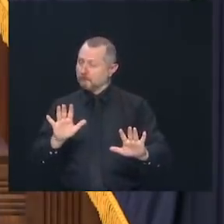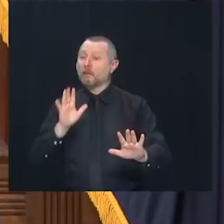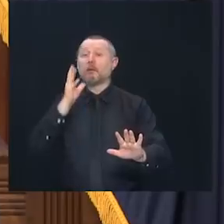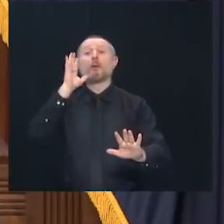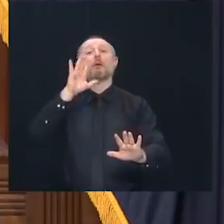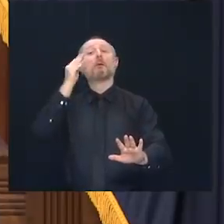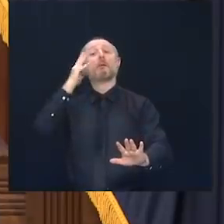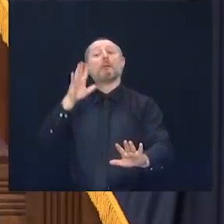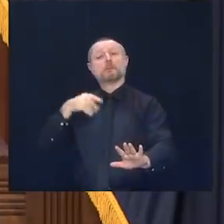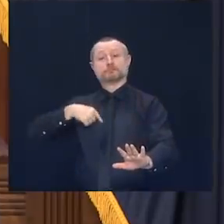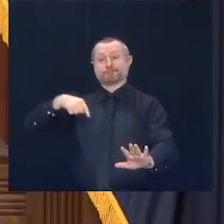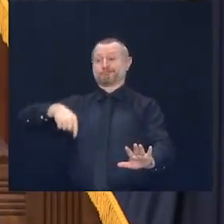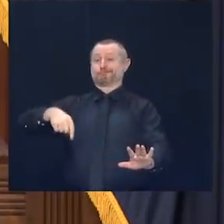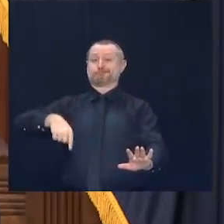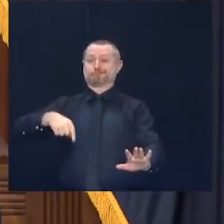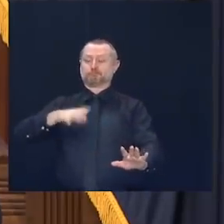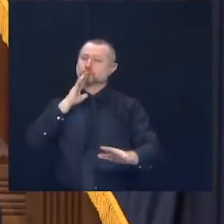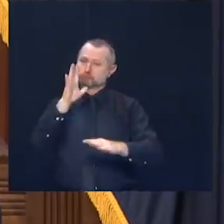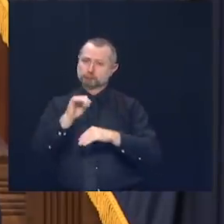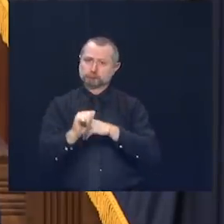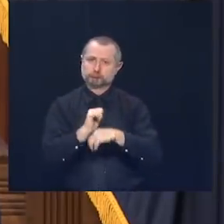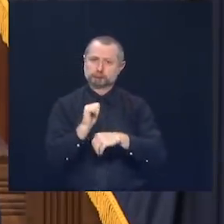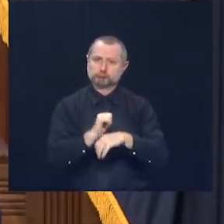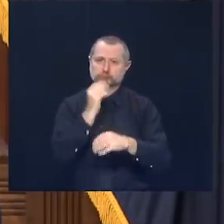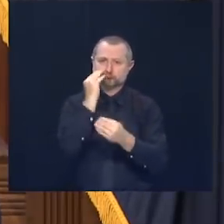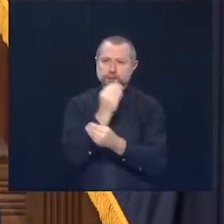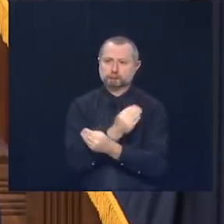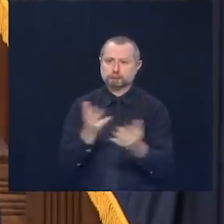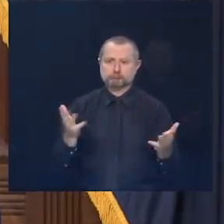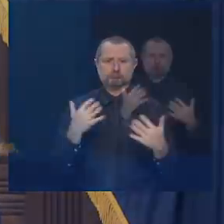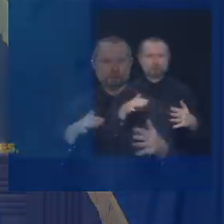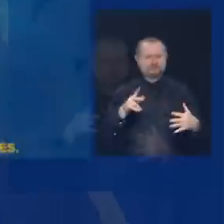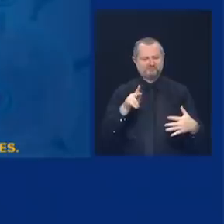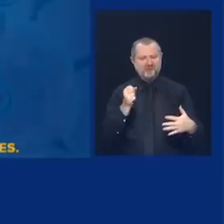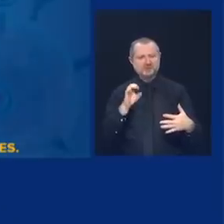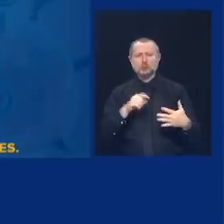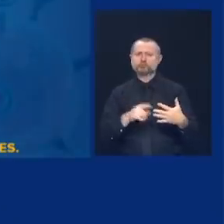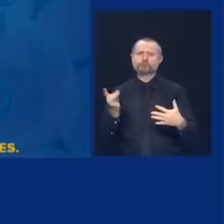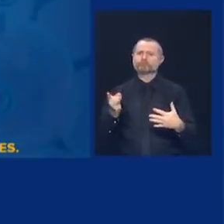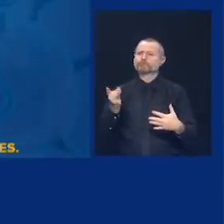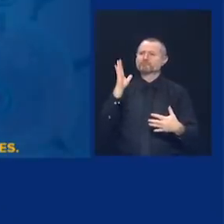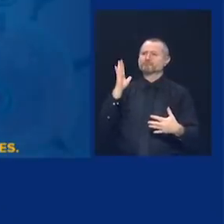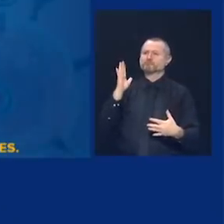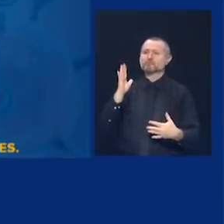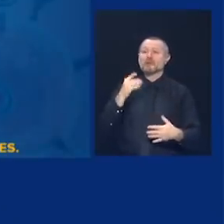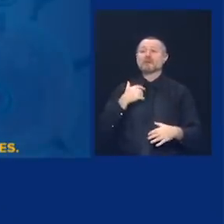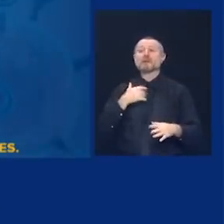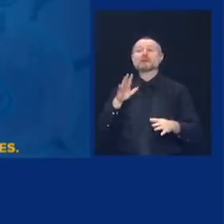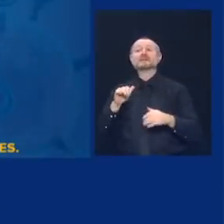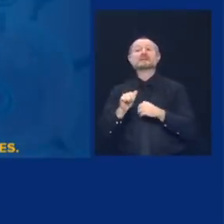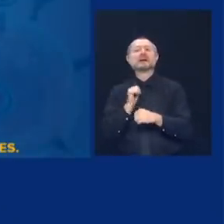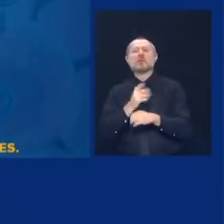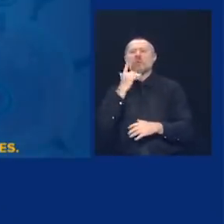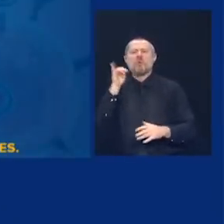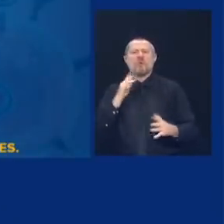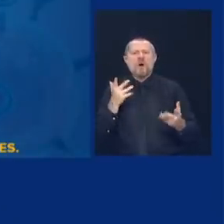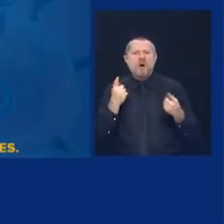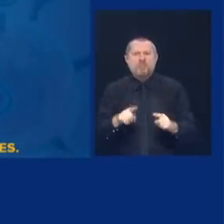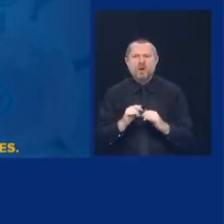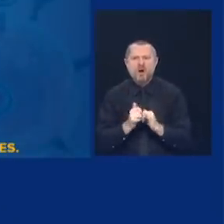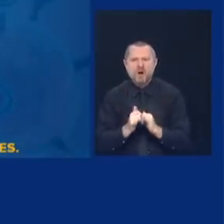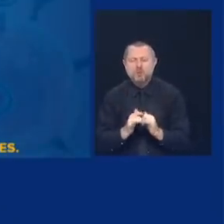dangerous phase that we're in right now. And danger normally happens, and situations normally